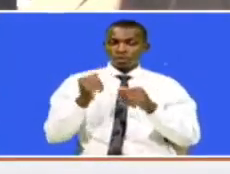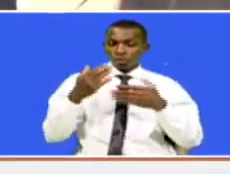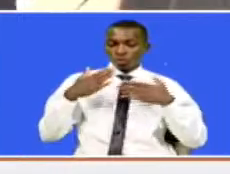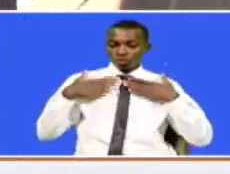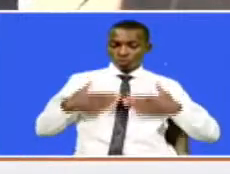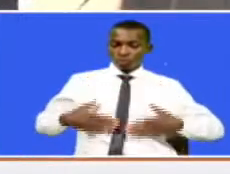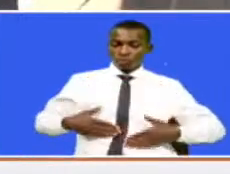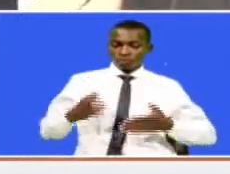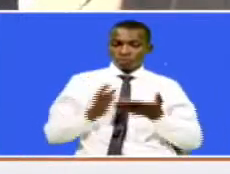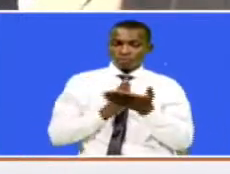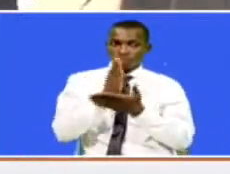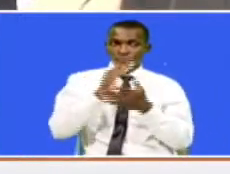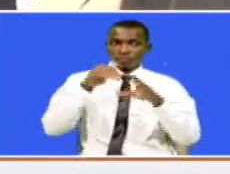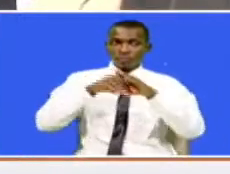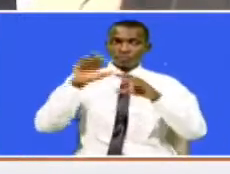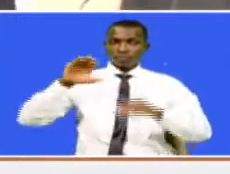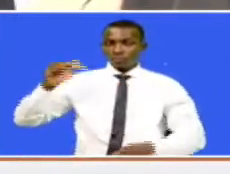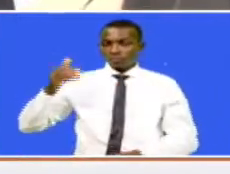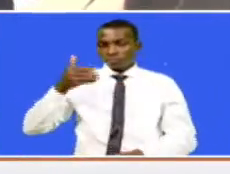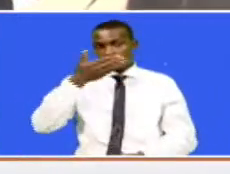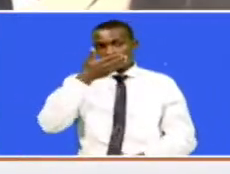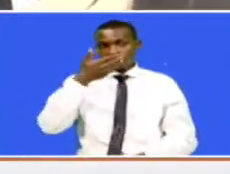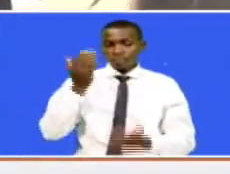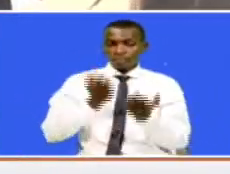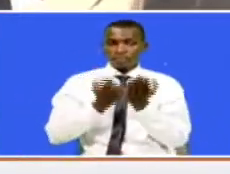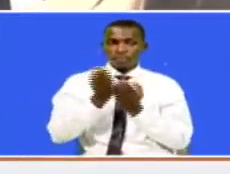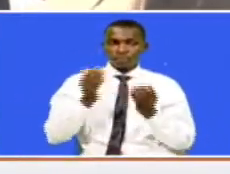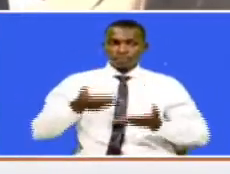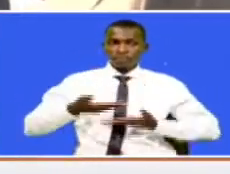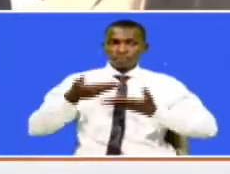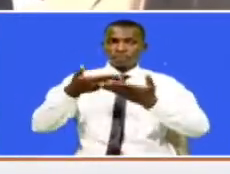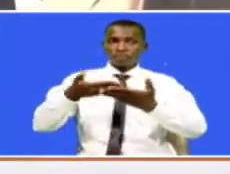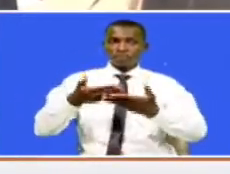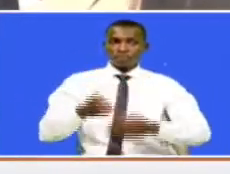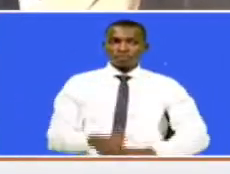capacity for the county, for the betterment of service delivery.